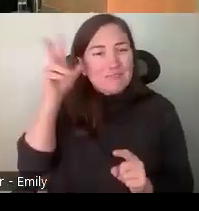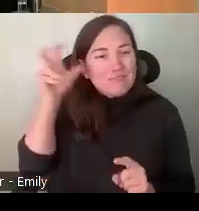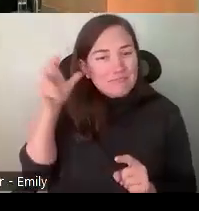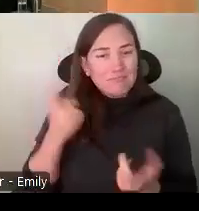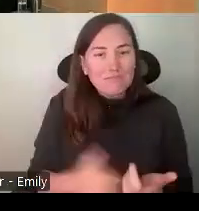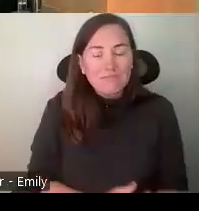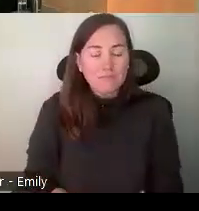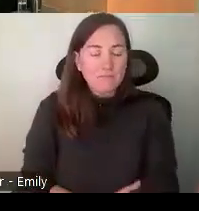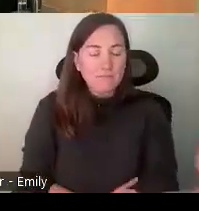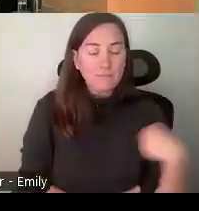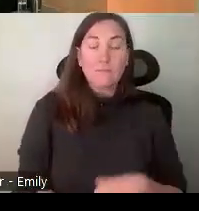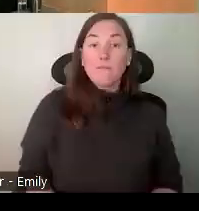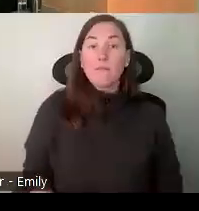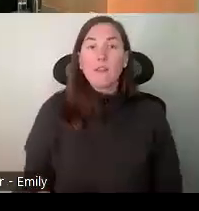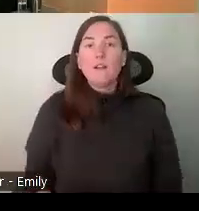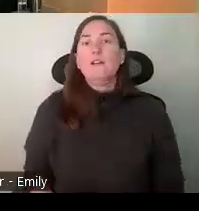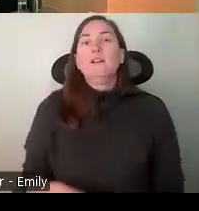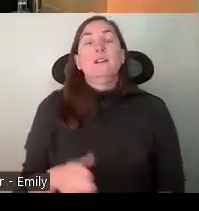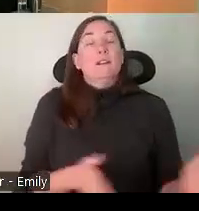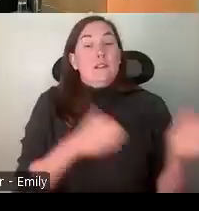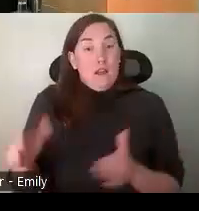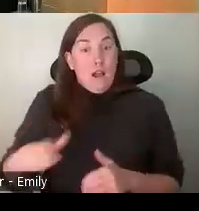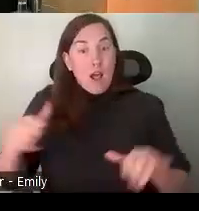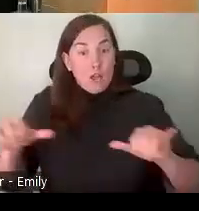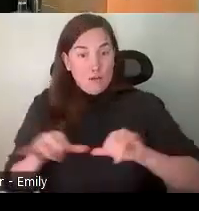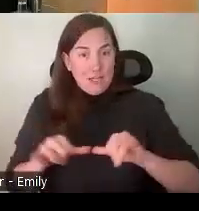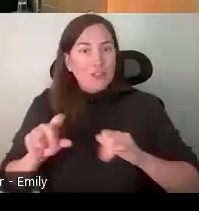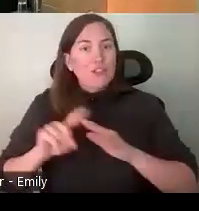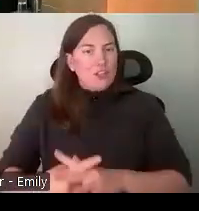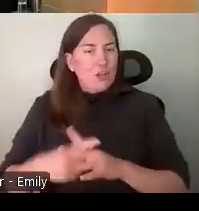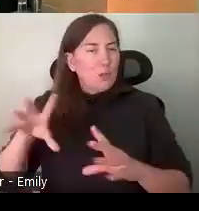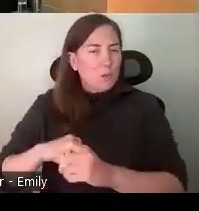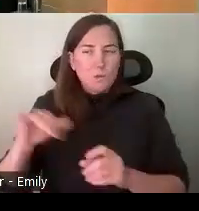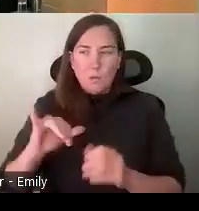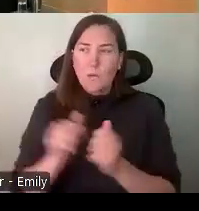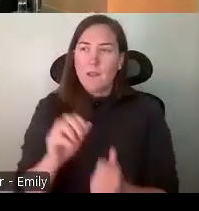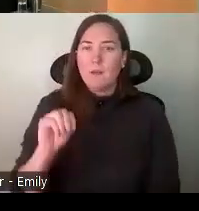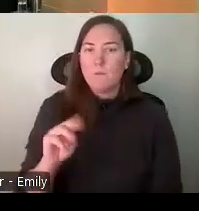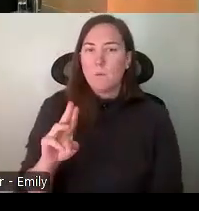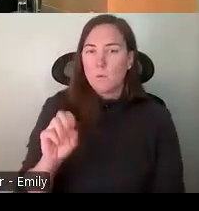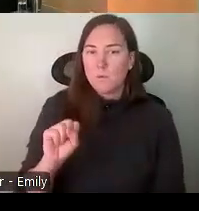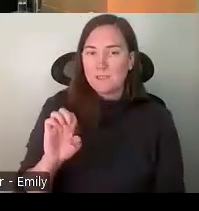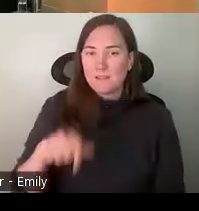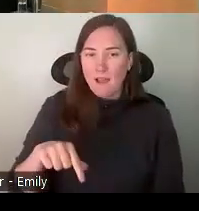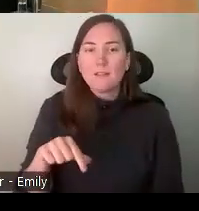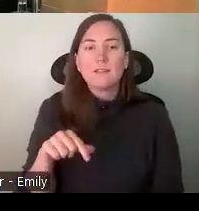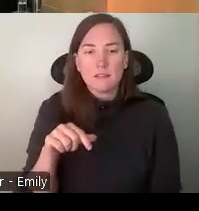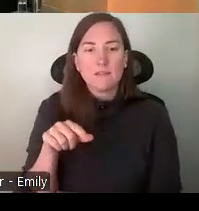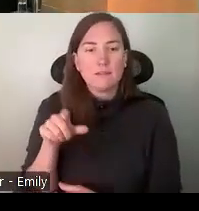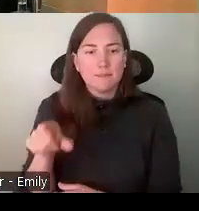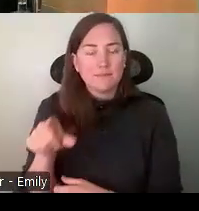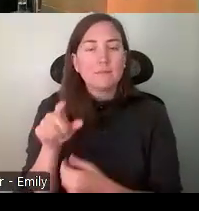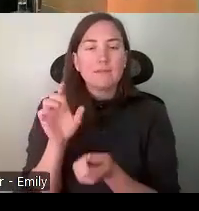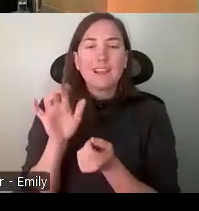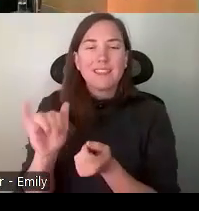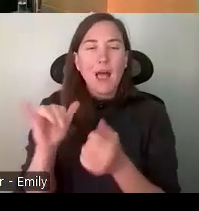We have examined another measure with that Muzak I told you about, that measure of